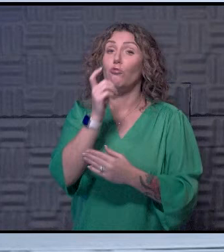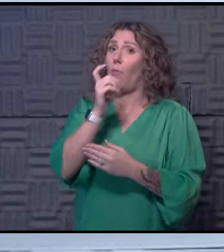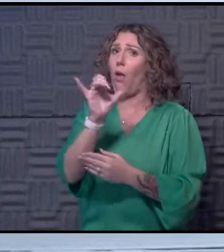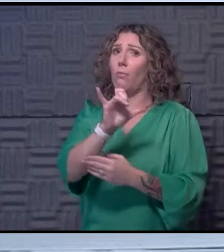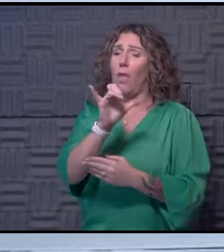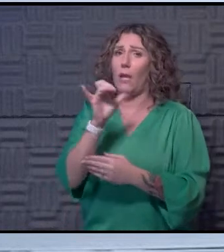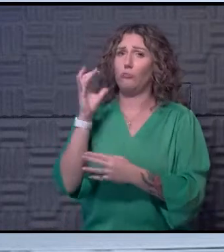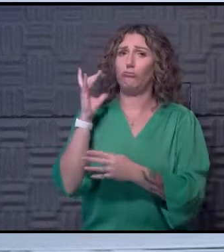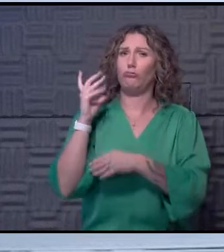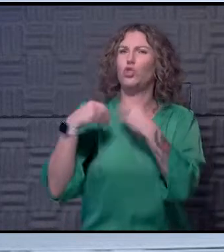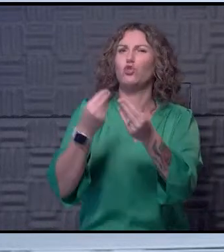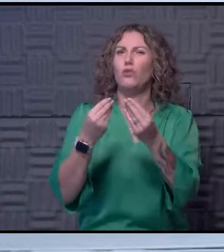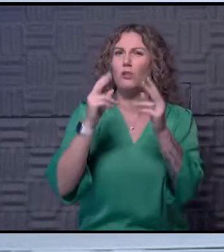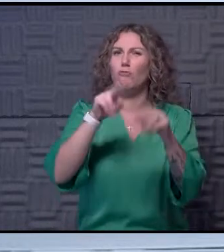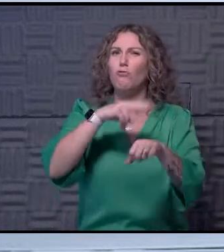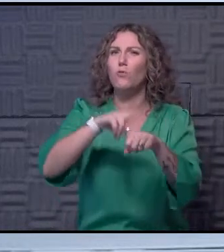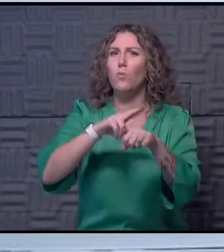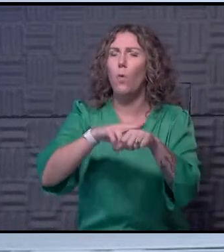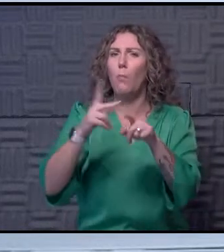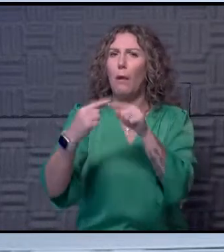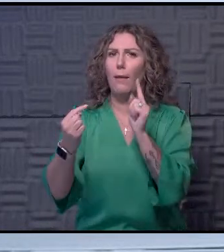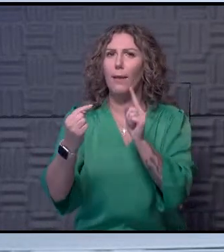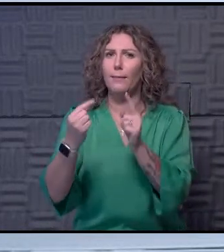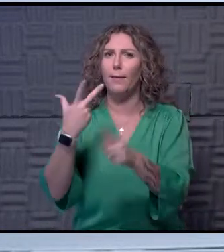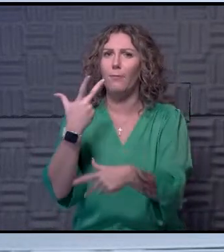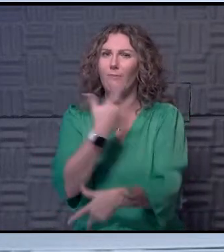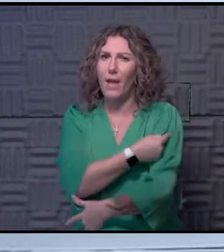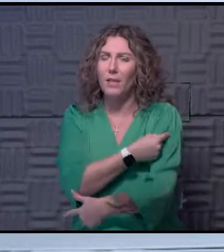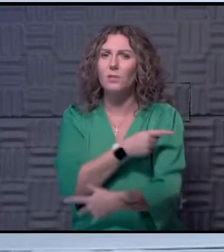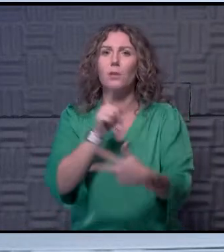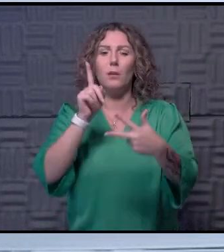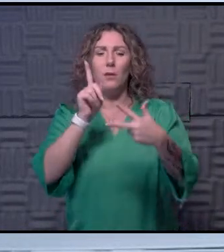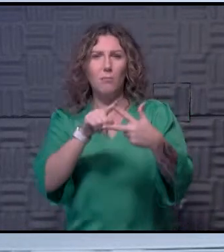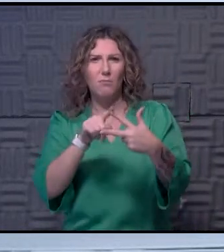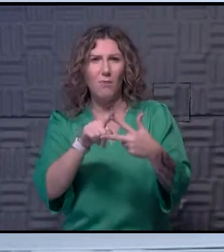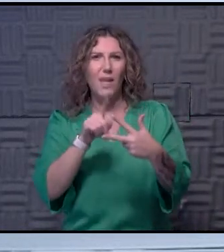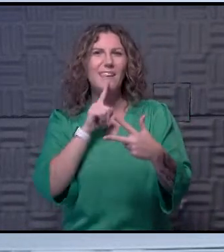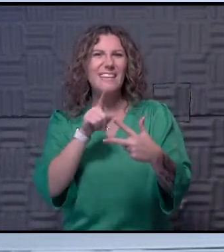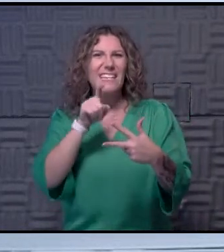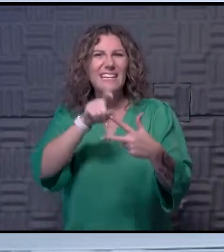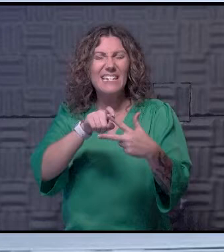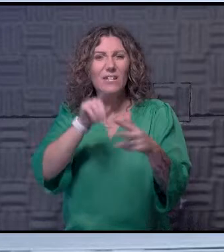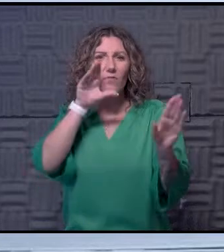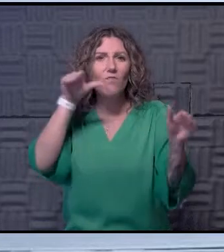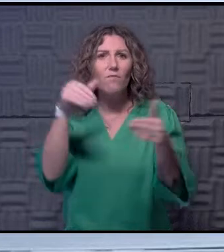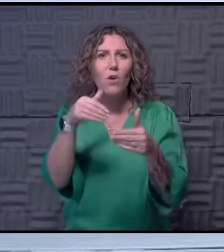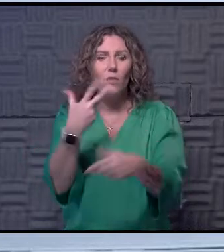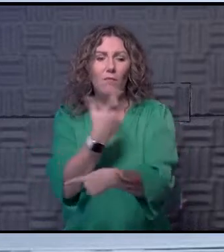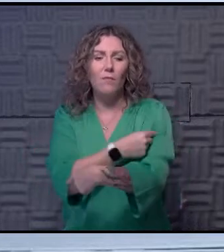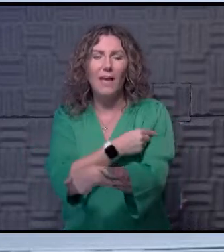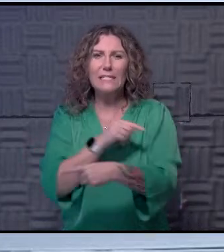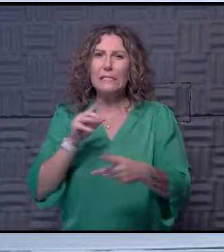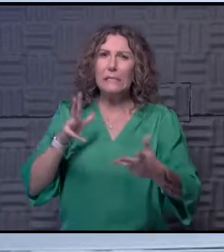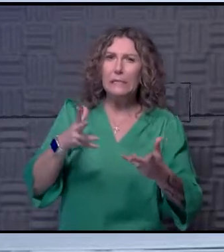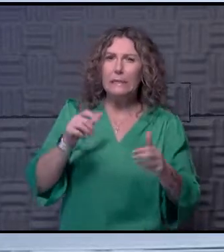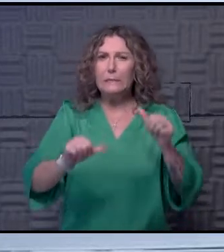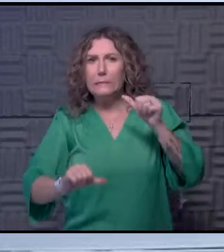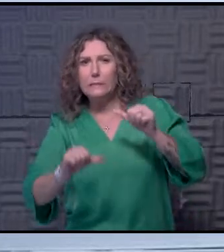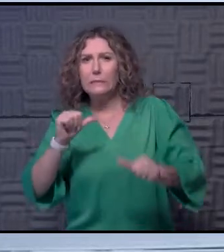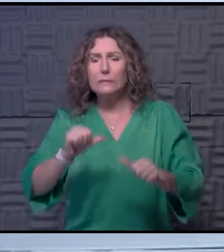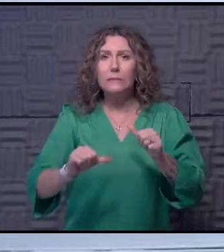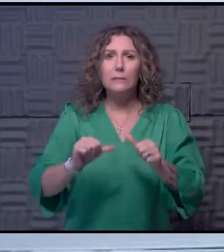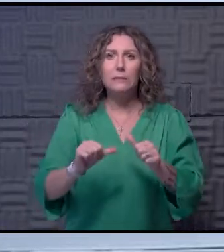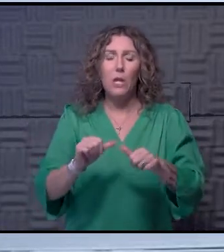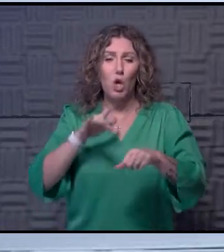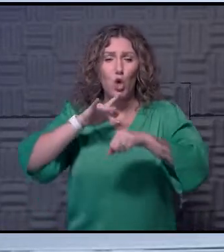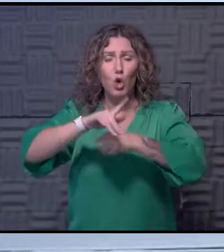anti-vaxxers. And I really think that when we talk about this issue, we should mostly be talking about vaccine hesitant people, because these people are, early